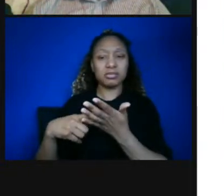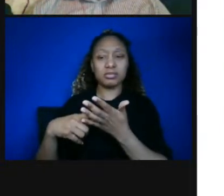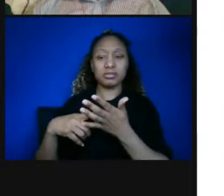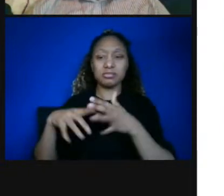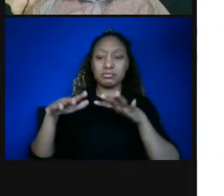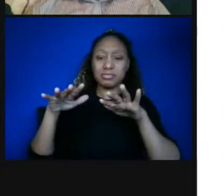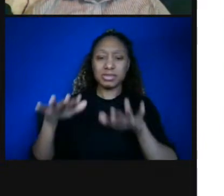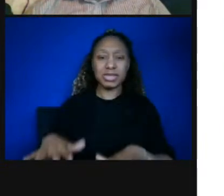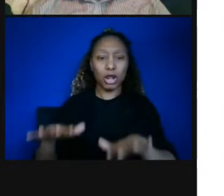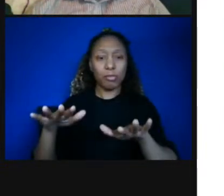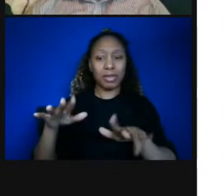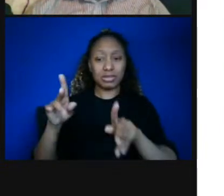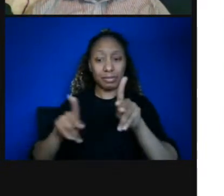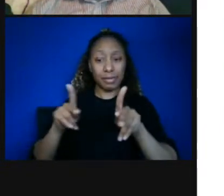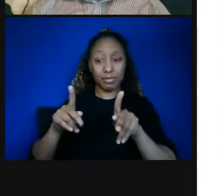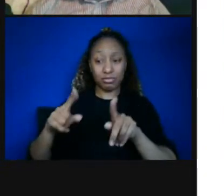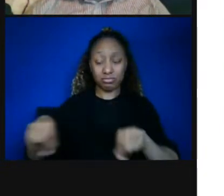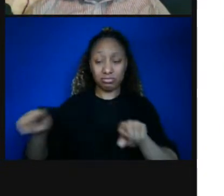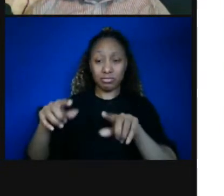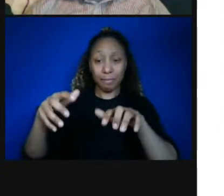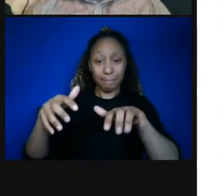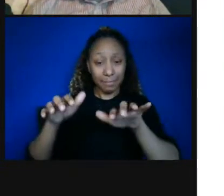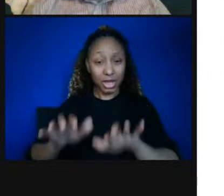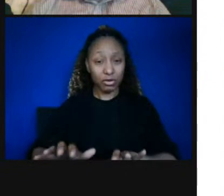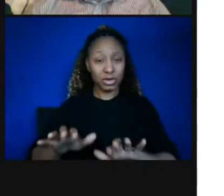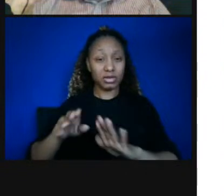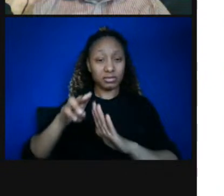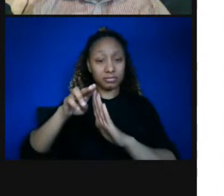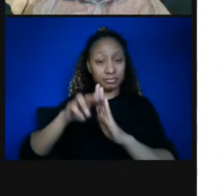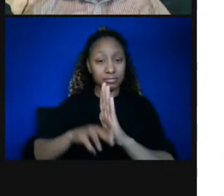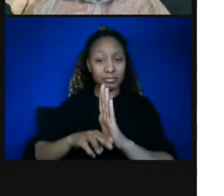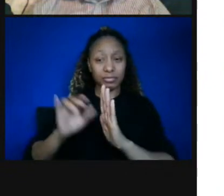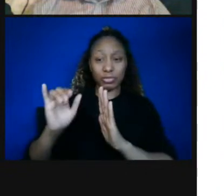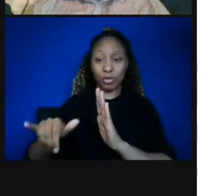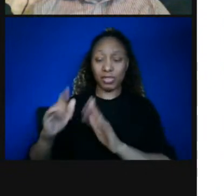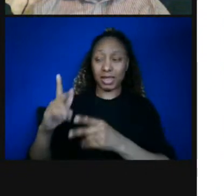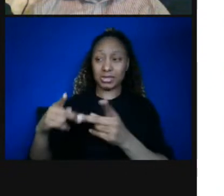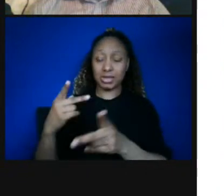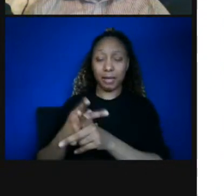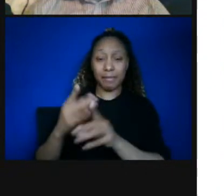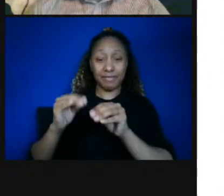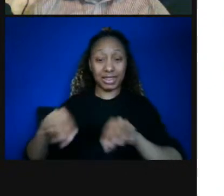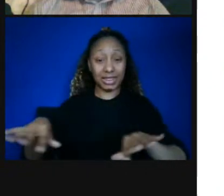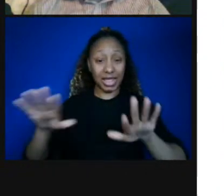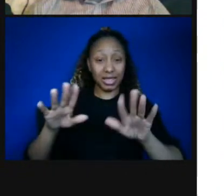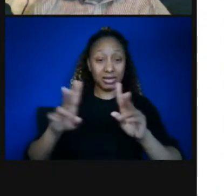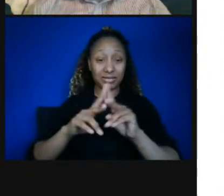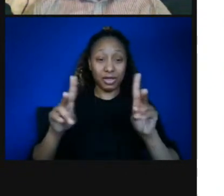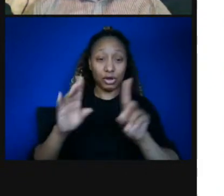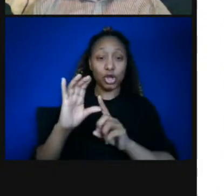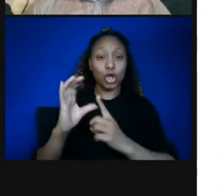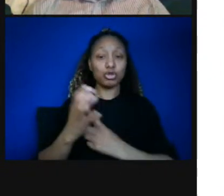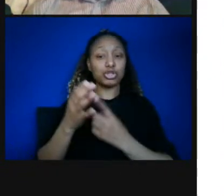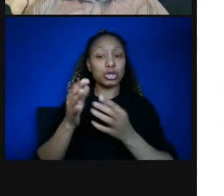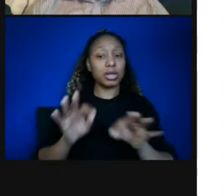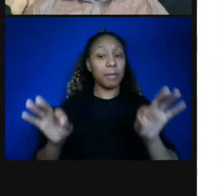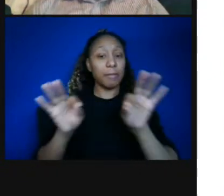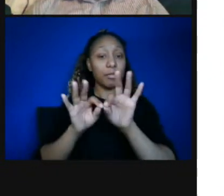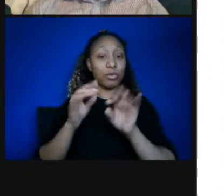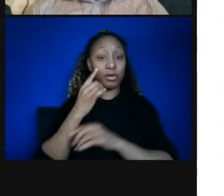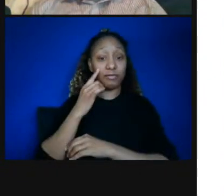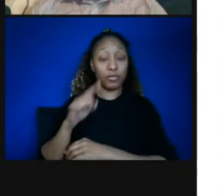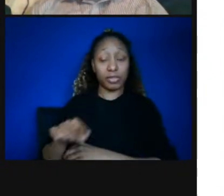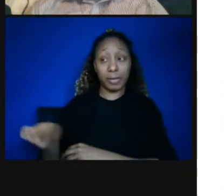places where people were buried on some of this land that was very culturally important to them. But due to